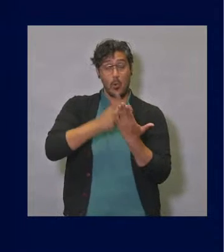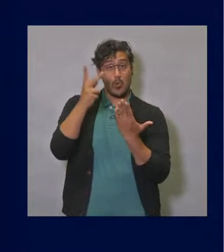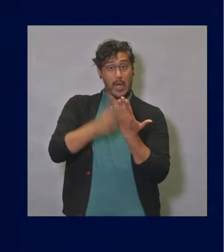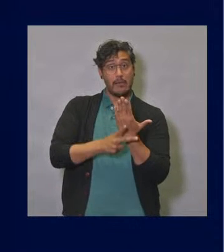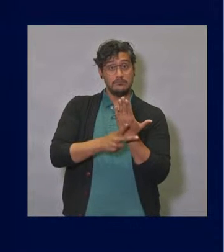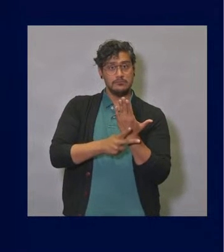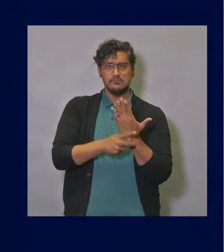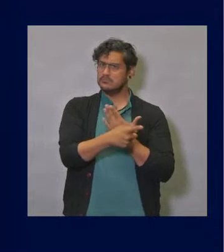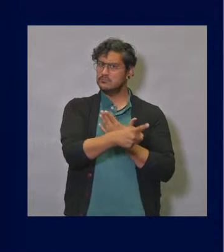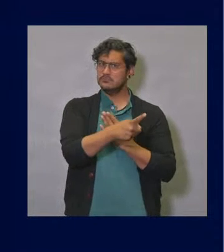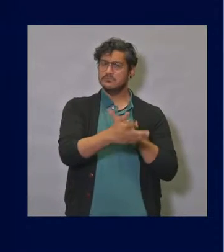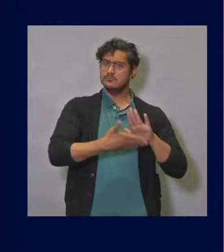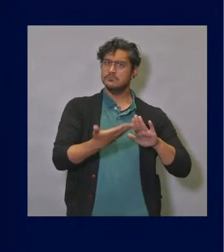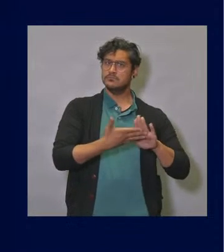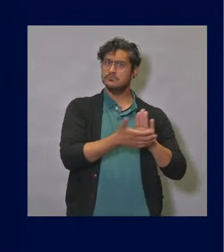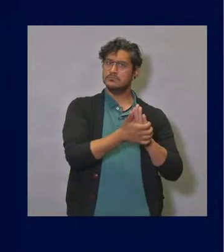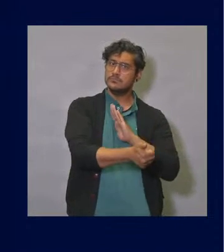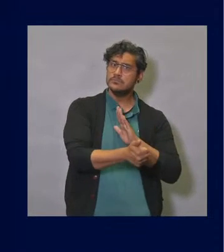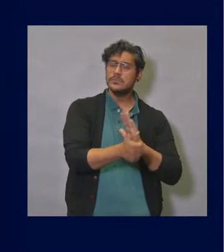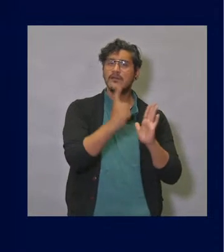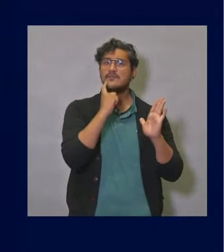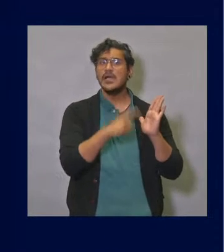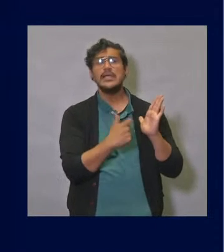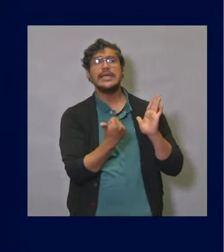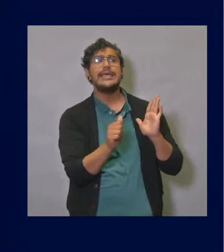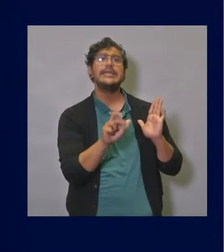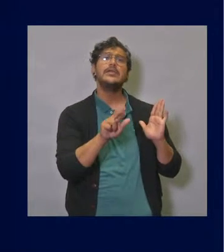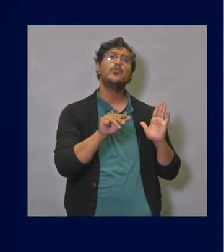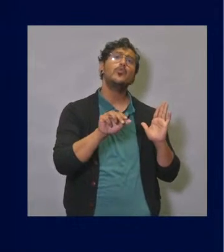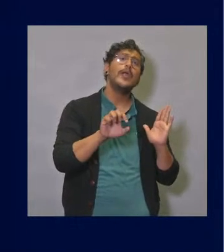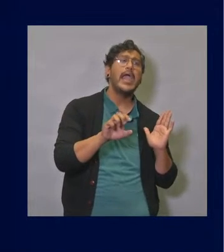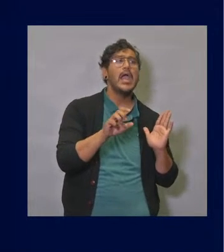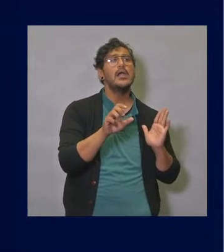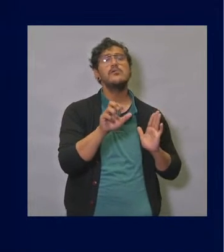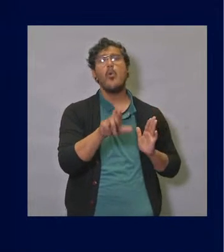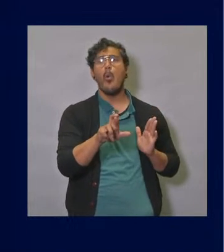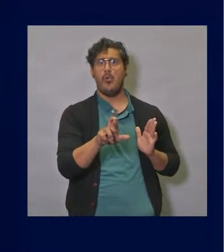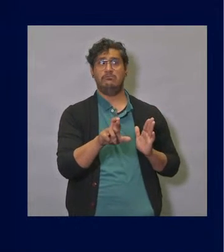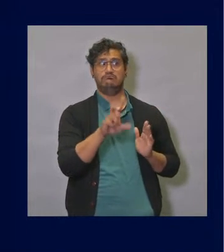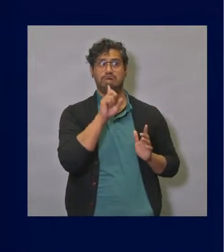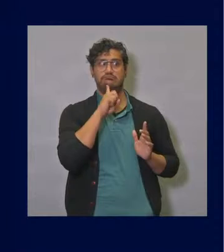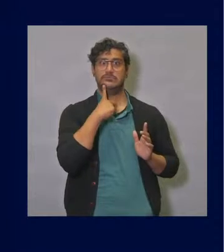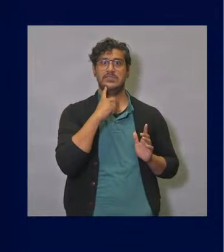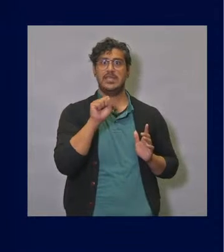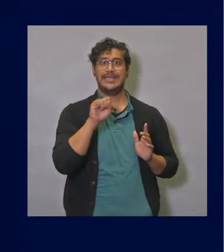works effectively to identify any rare and potentially serious side effects